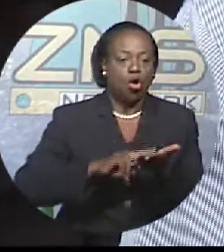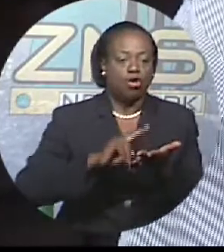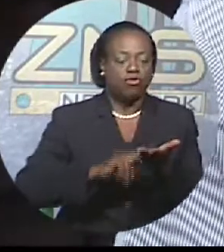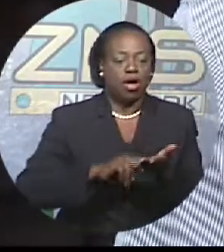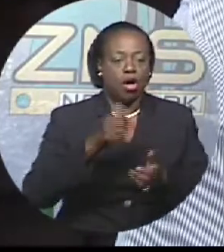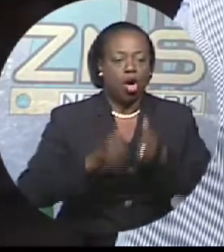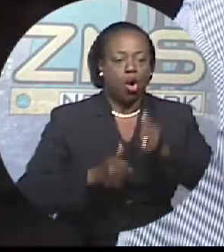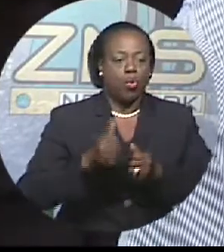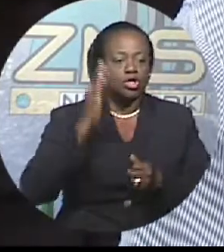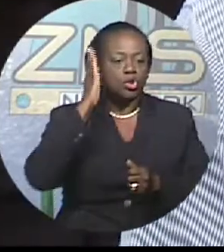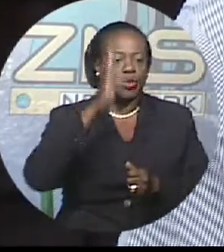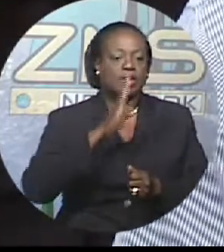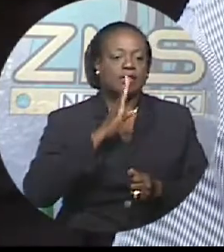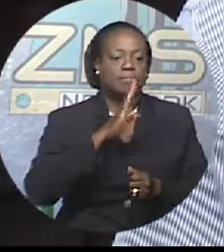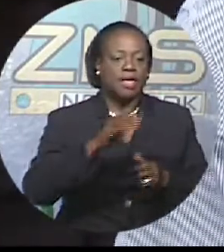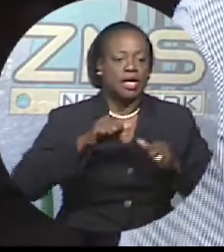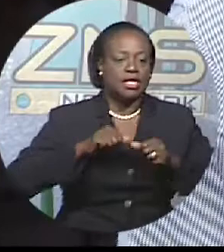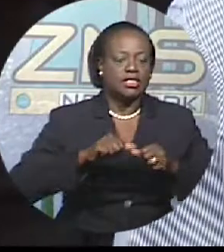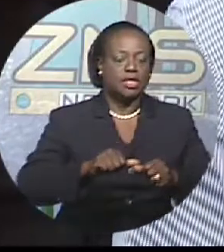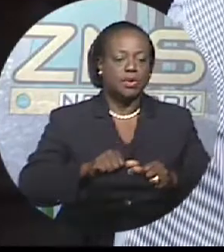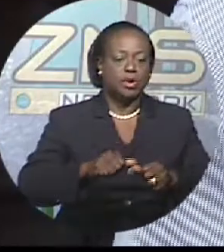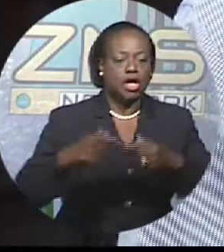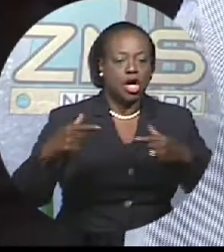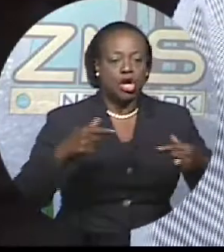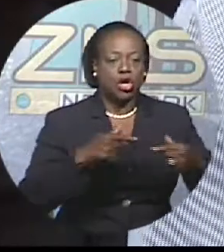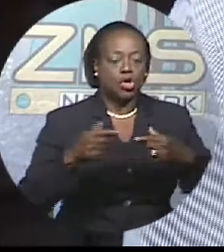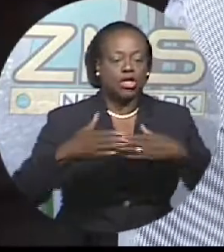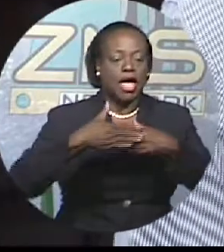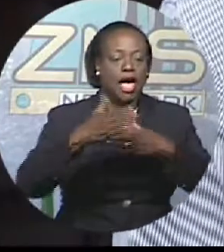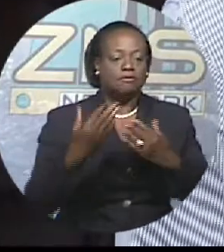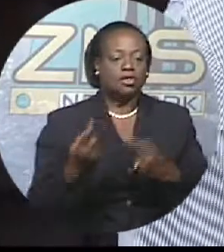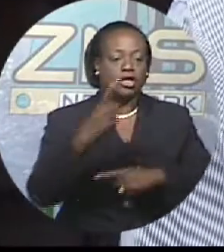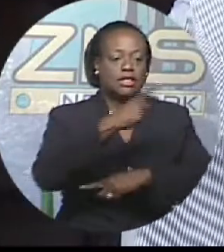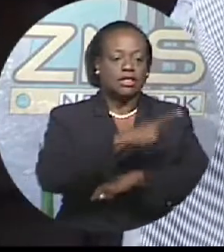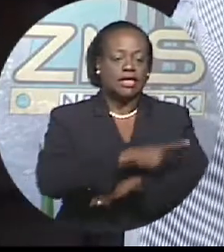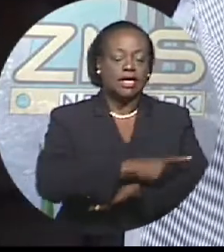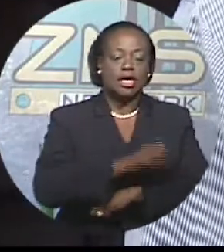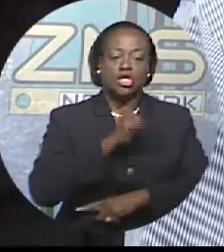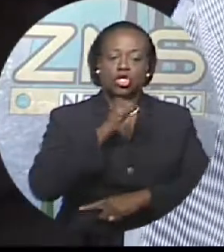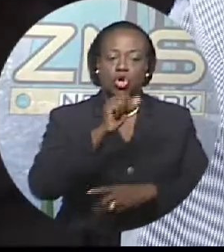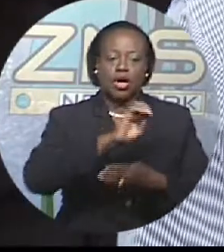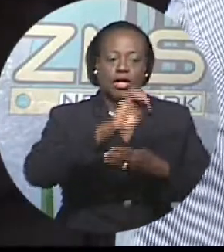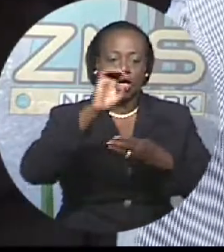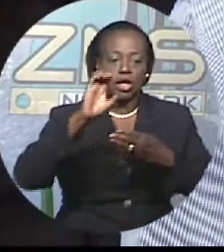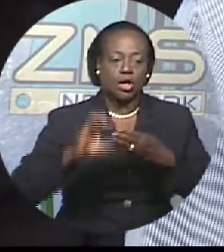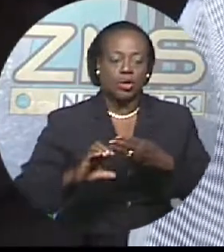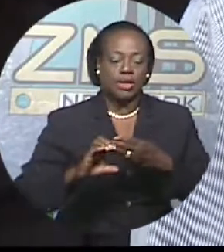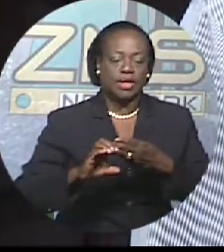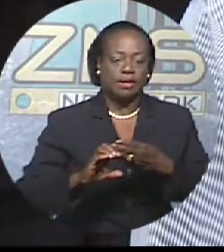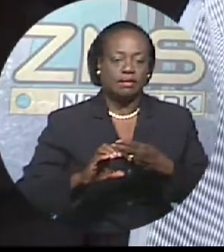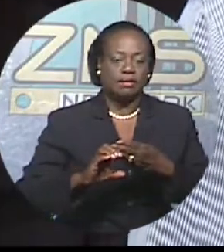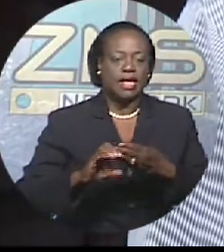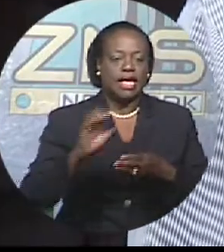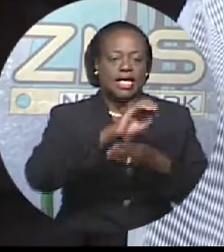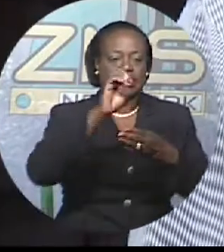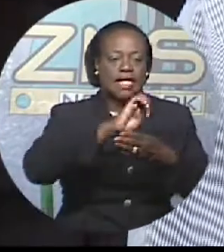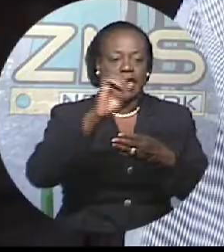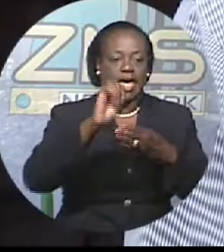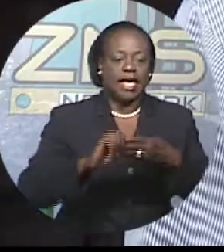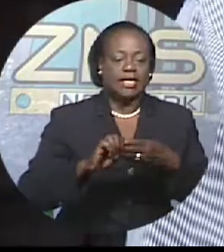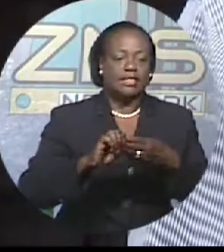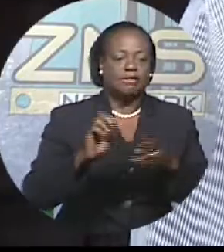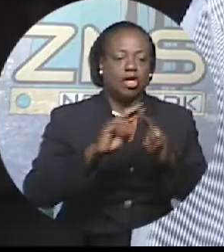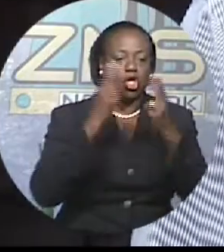be continually negotiated after the day, have not yet been concluded. His tenure as union president lasted for